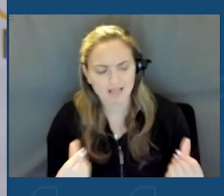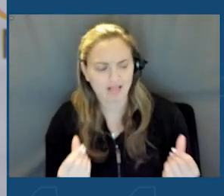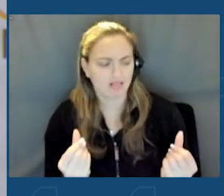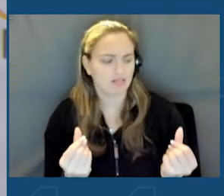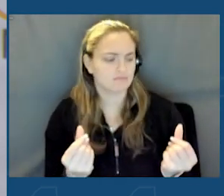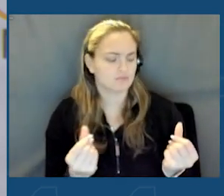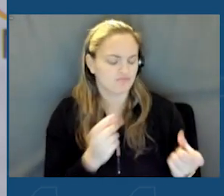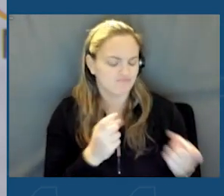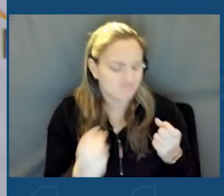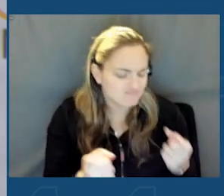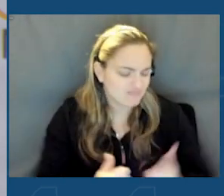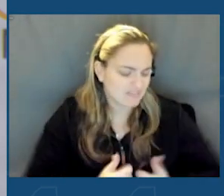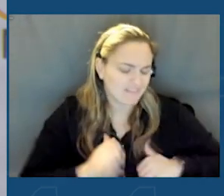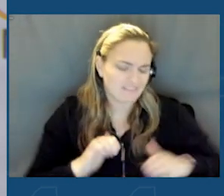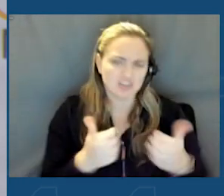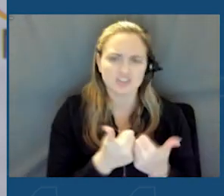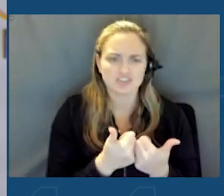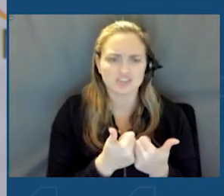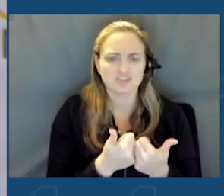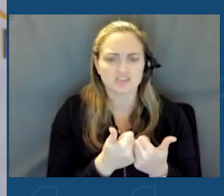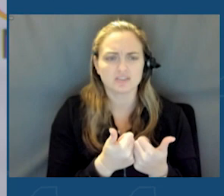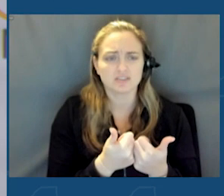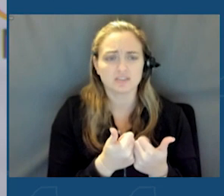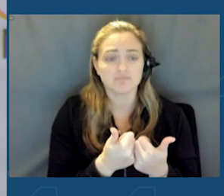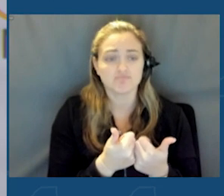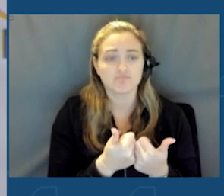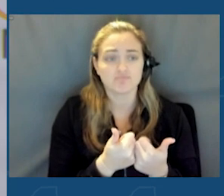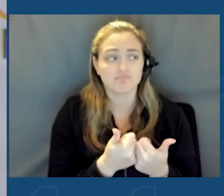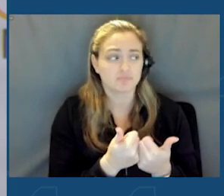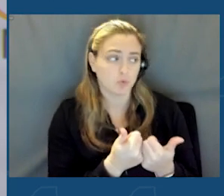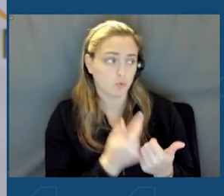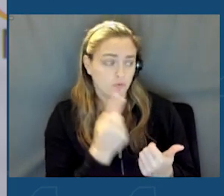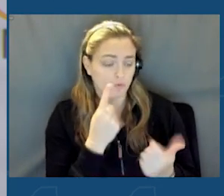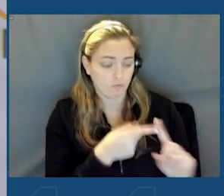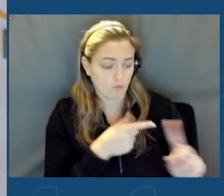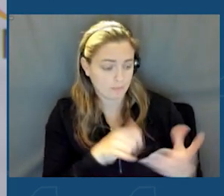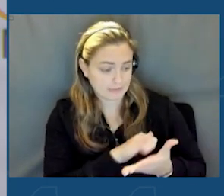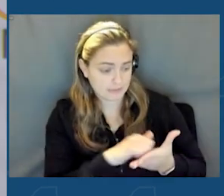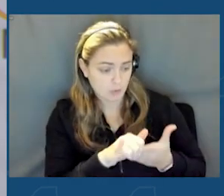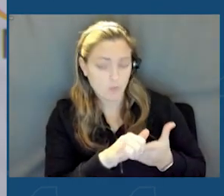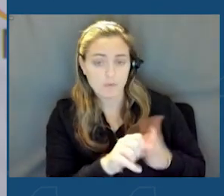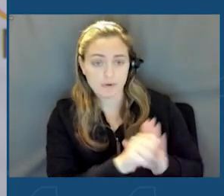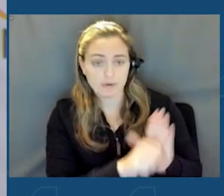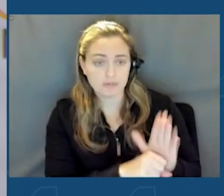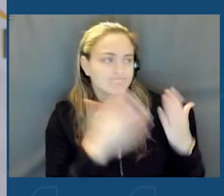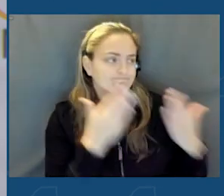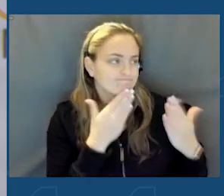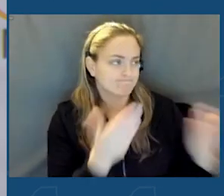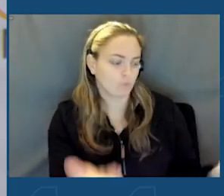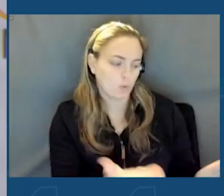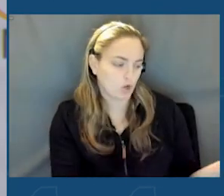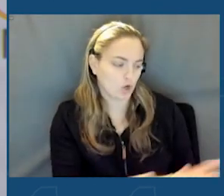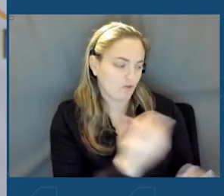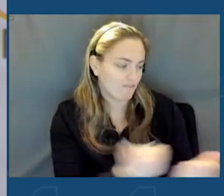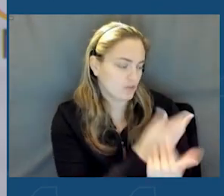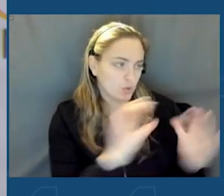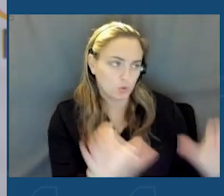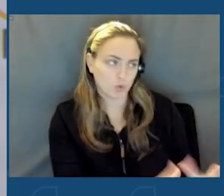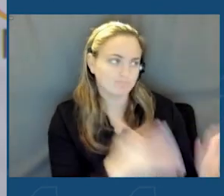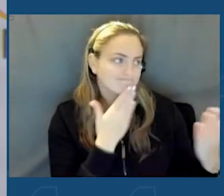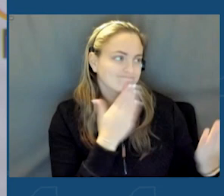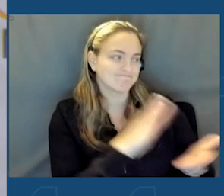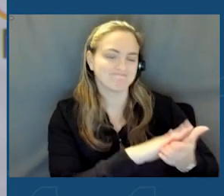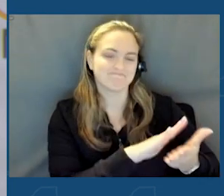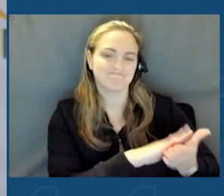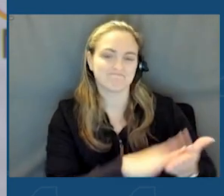life's challenges. So on behalf of the state of New York, we thank you and everyone here at Union Settlement for all you do. Let's give Jennifer another round of applause.